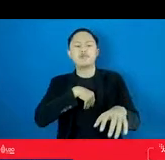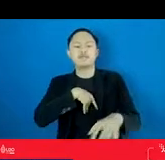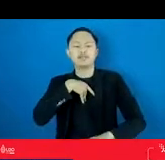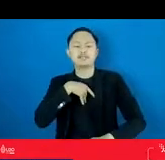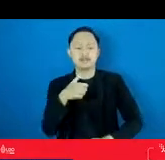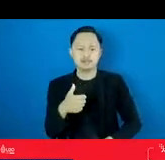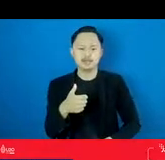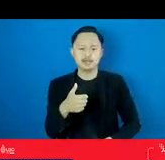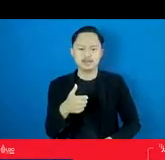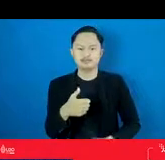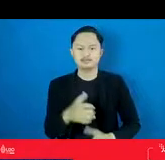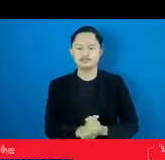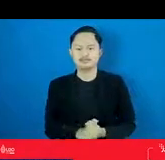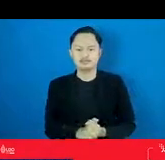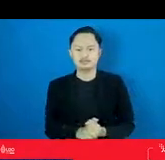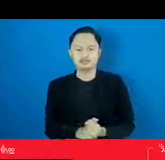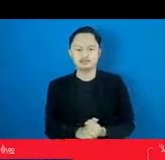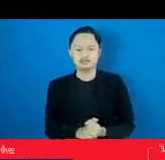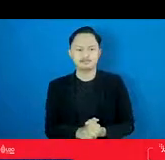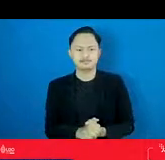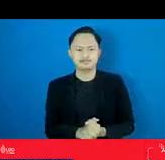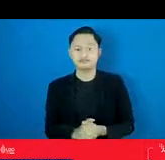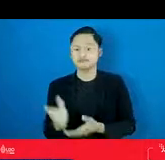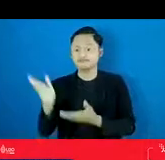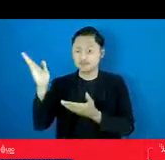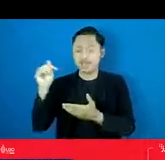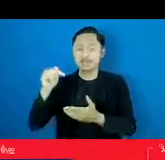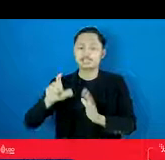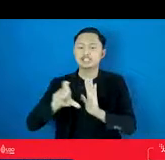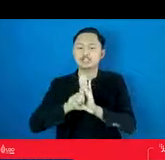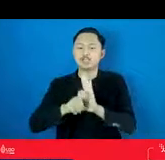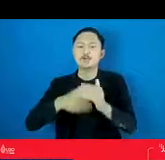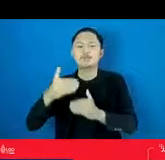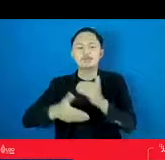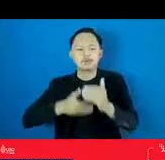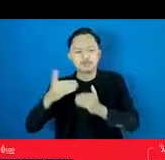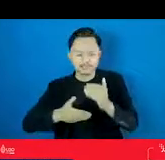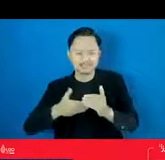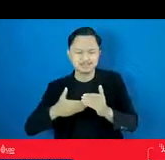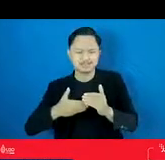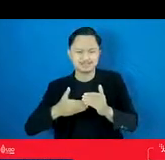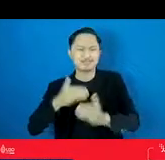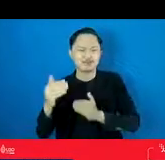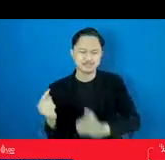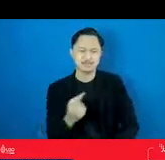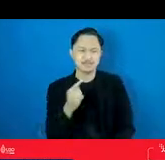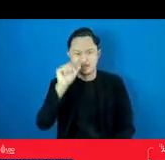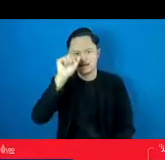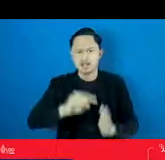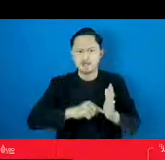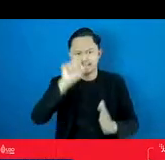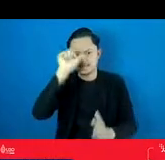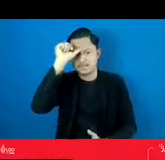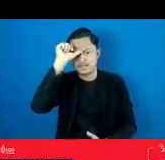deploying electric buses in these STUs. This is the journey of Electra Green Tech Limited in India. We have started our electric bus division